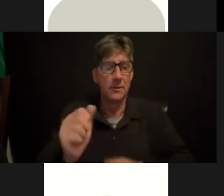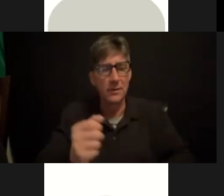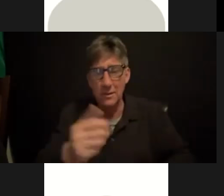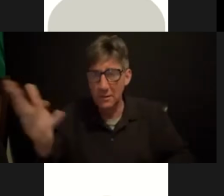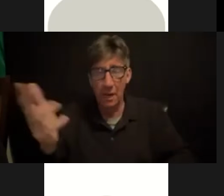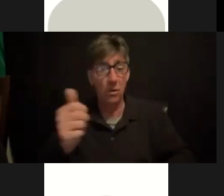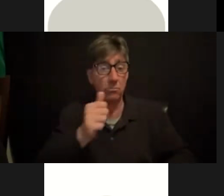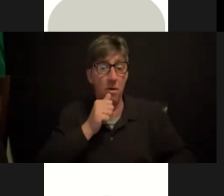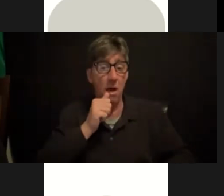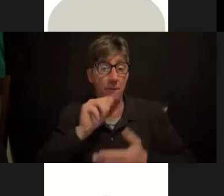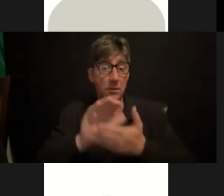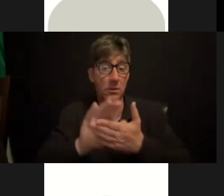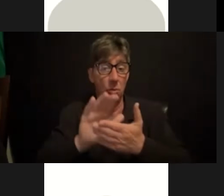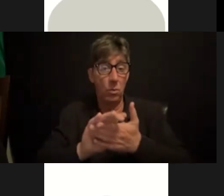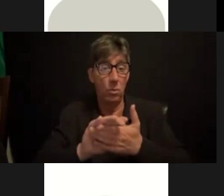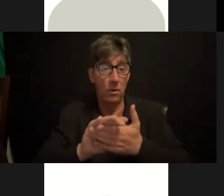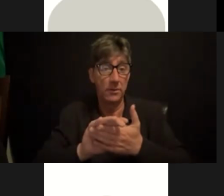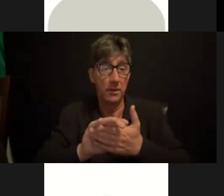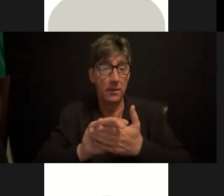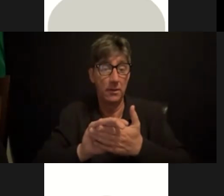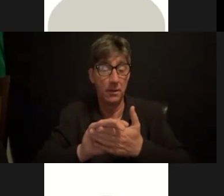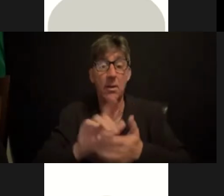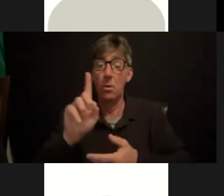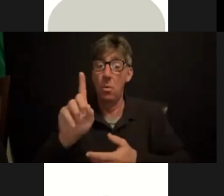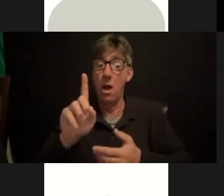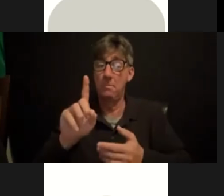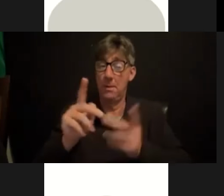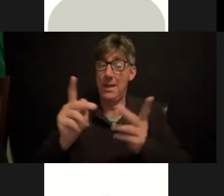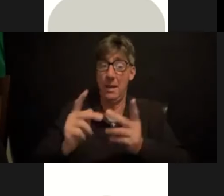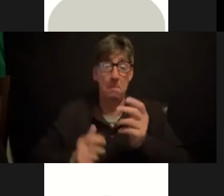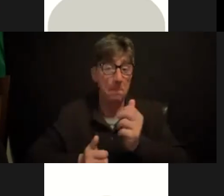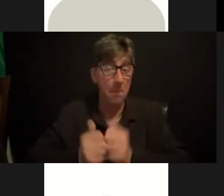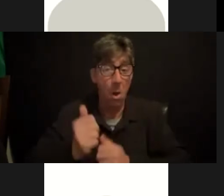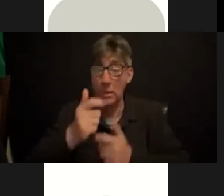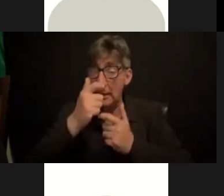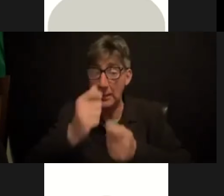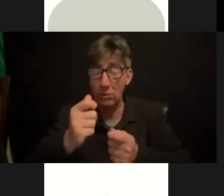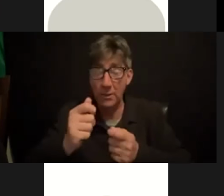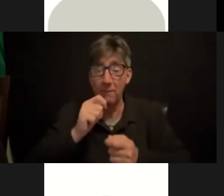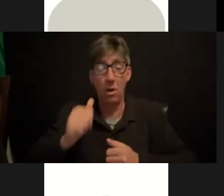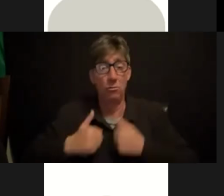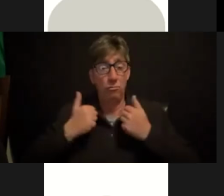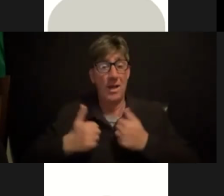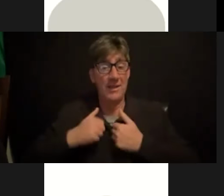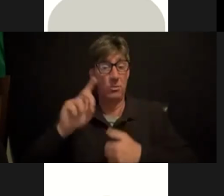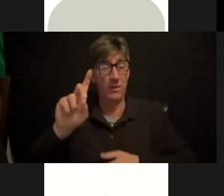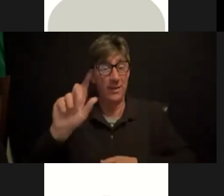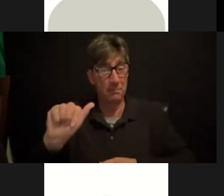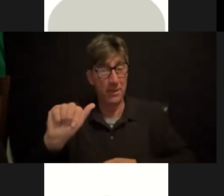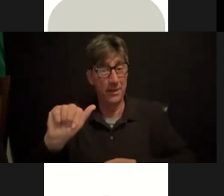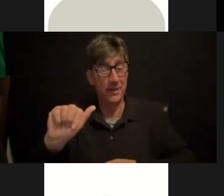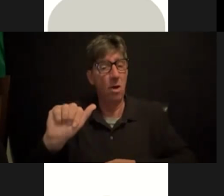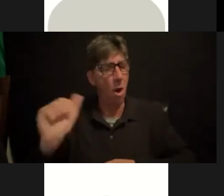schools, and ultimately the one I'm most interested in is for our residents with disabilities, all disabilities, but especially